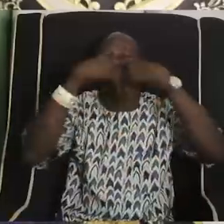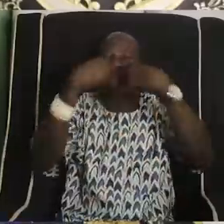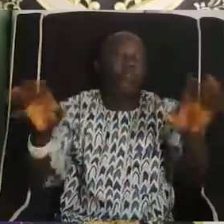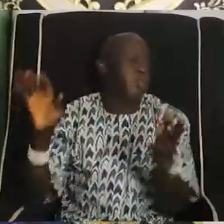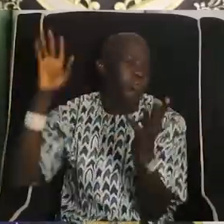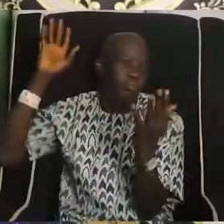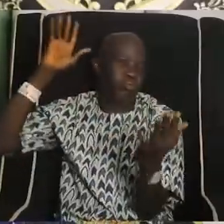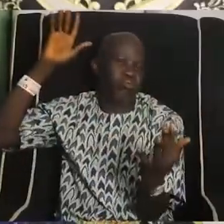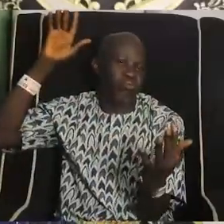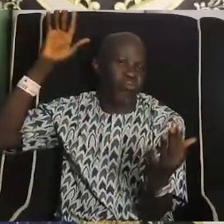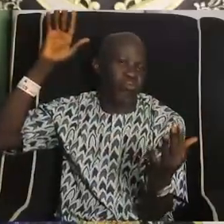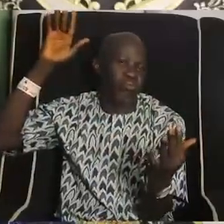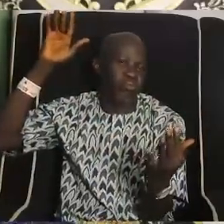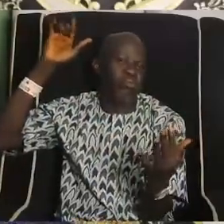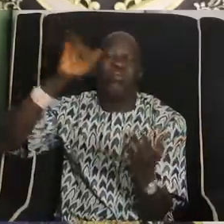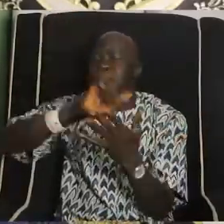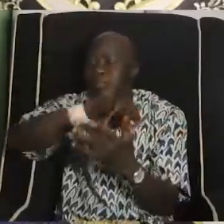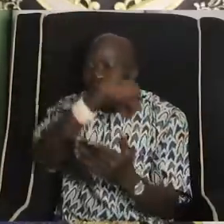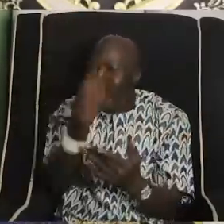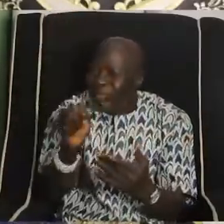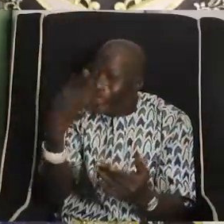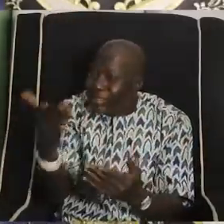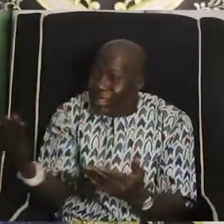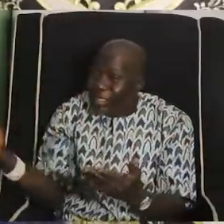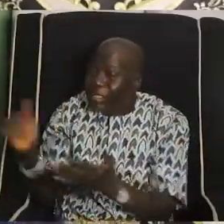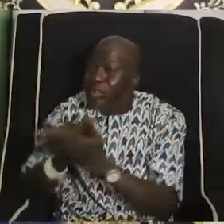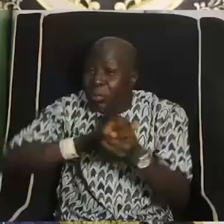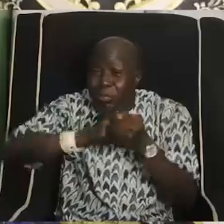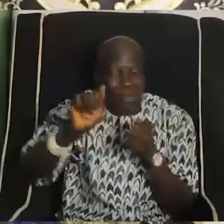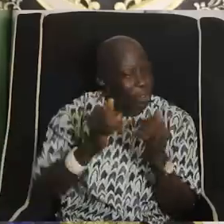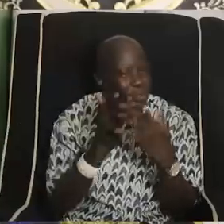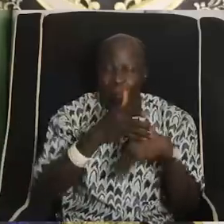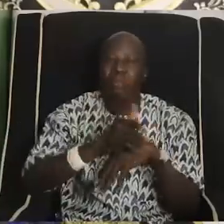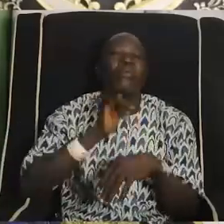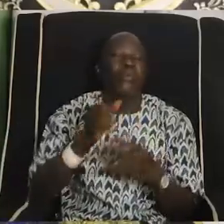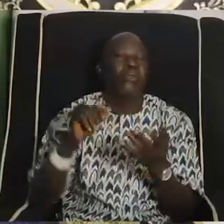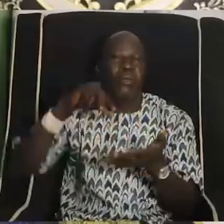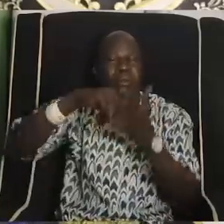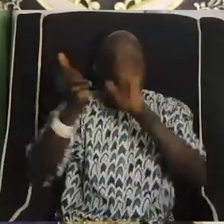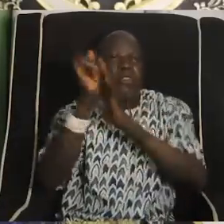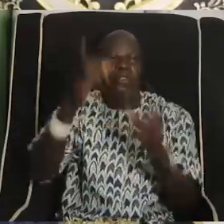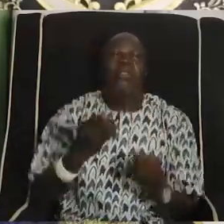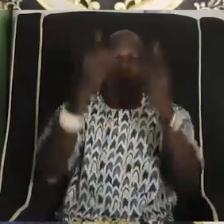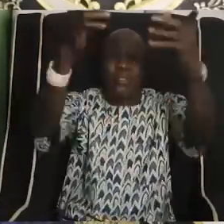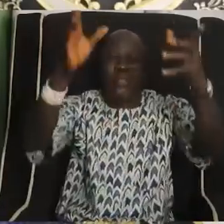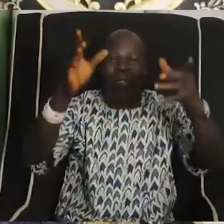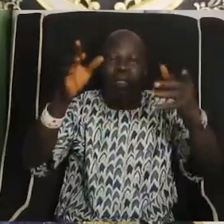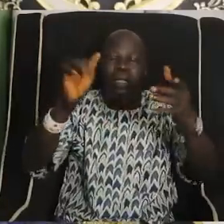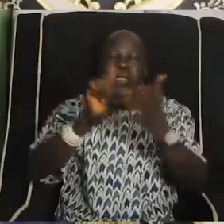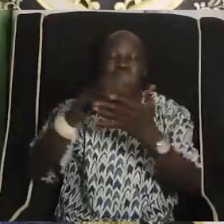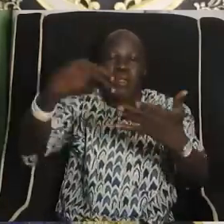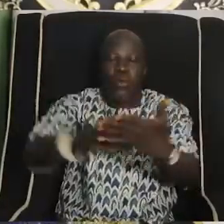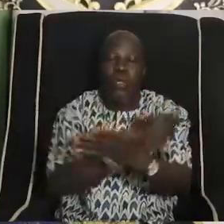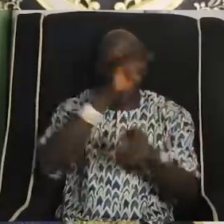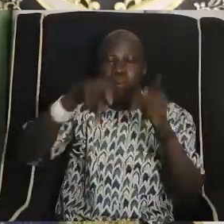lost all. Into la koja o determine bi to lo. What you are passing through do not determine your destination. Alawo oyibo so wi